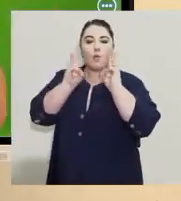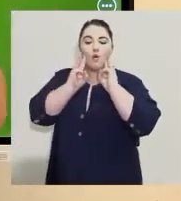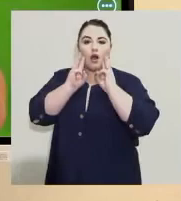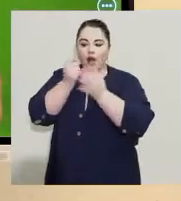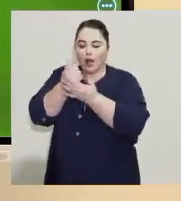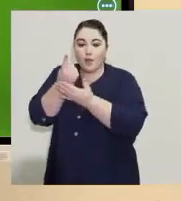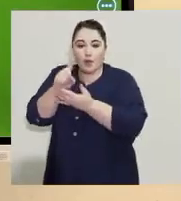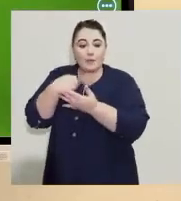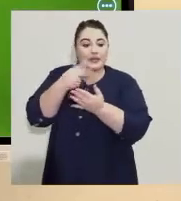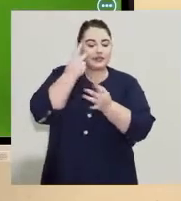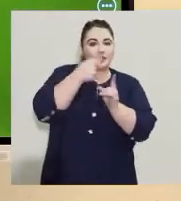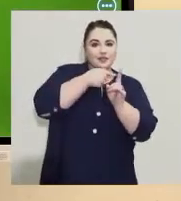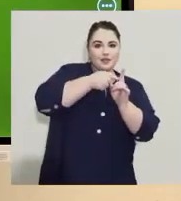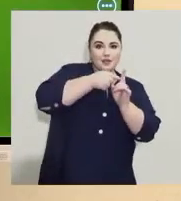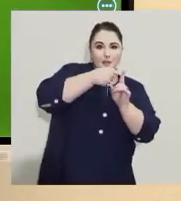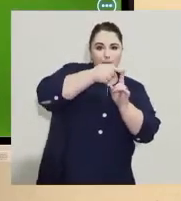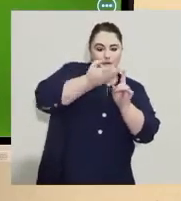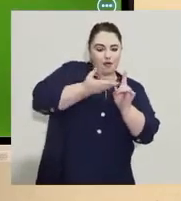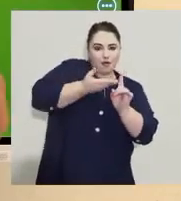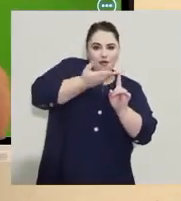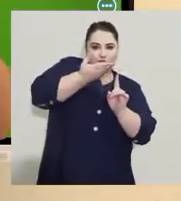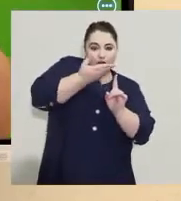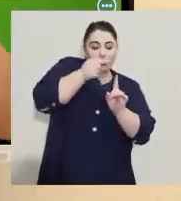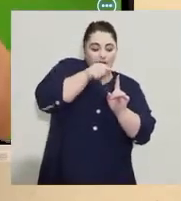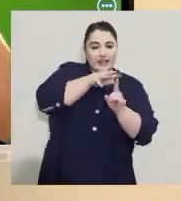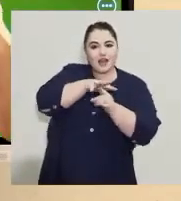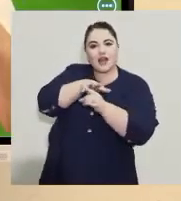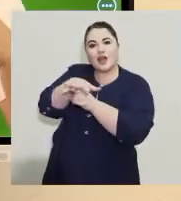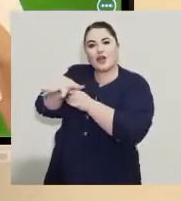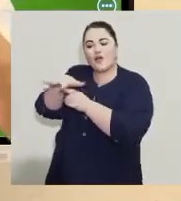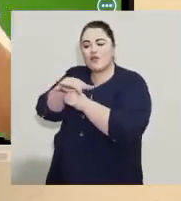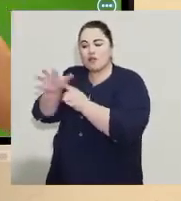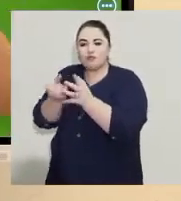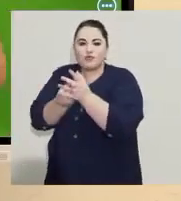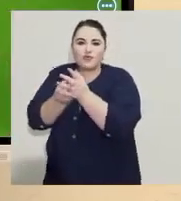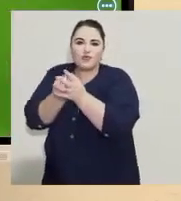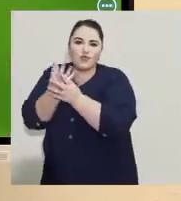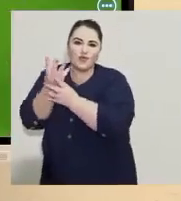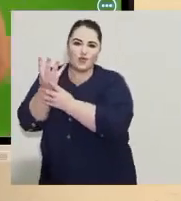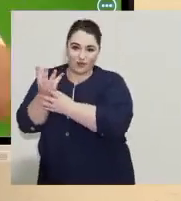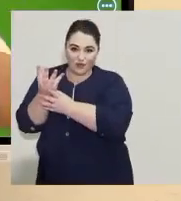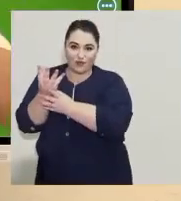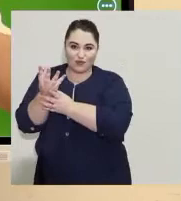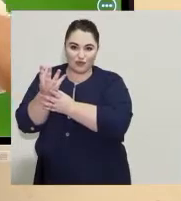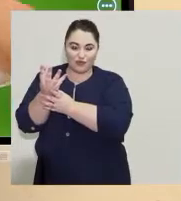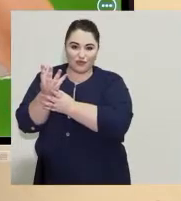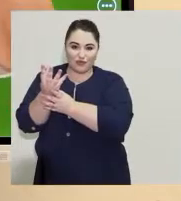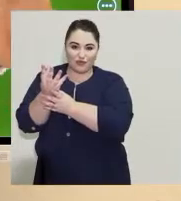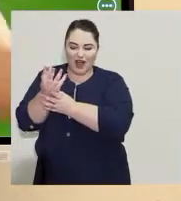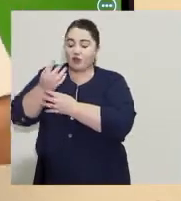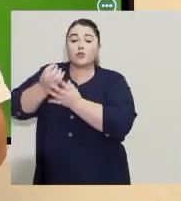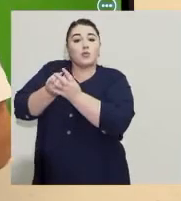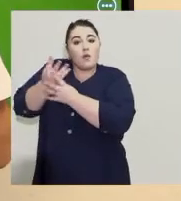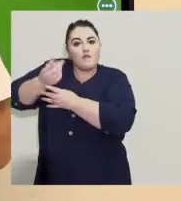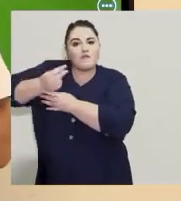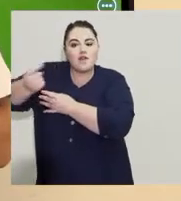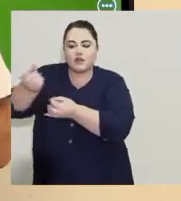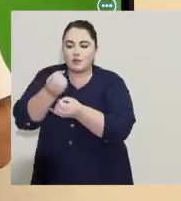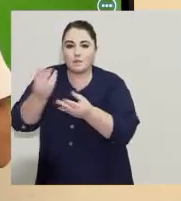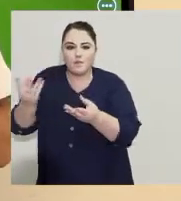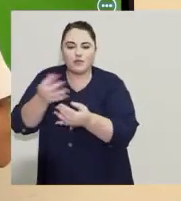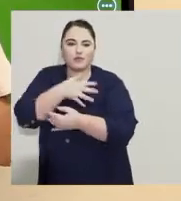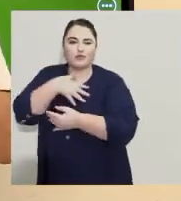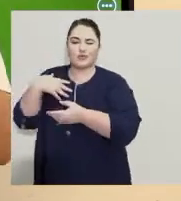I realize I can see what's happening. I can see the temperature is having an effect on the growth of